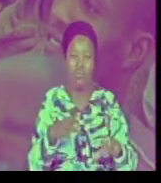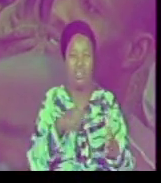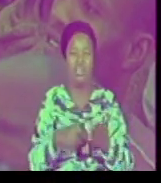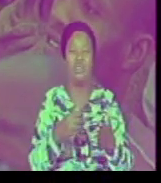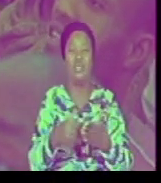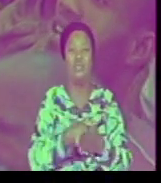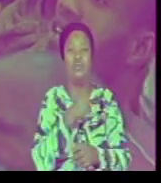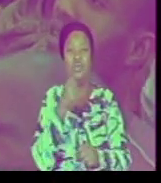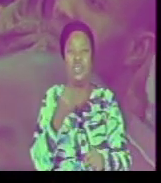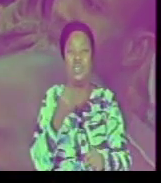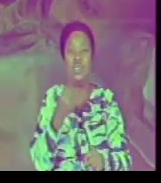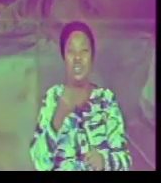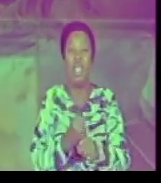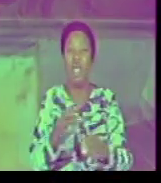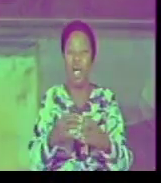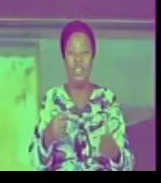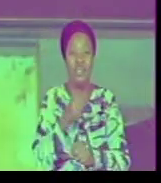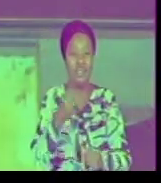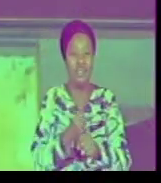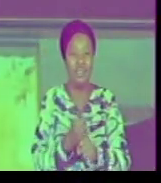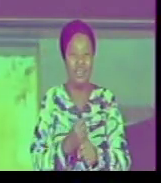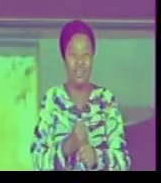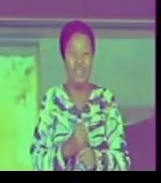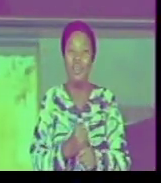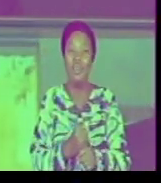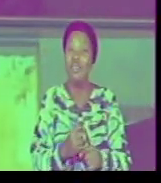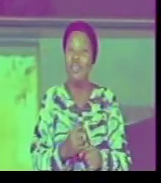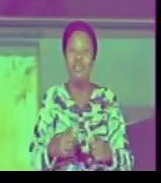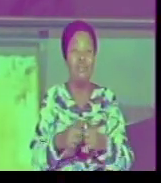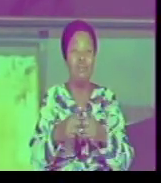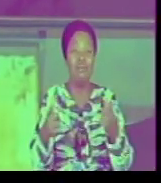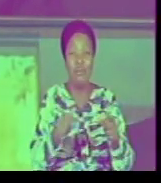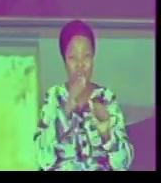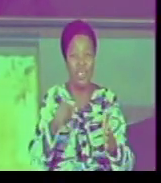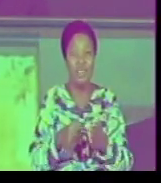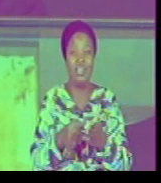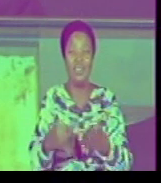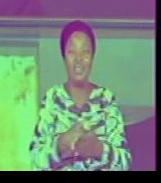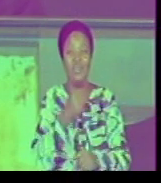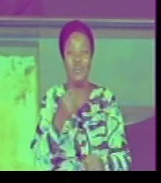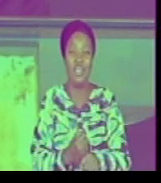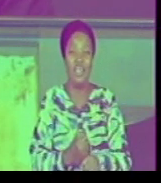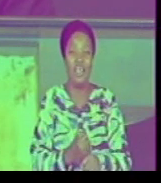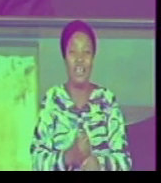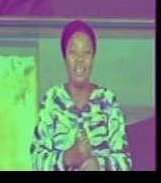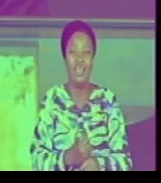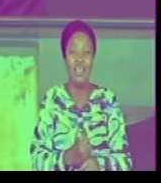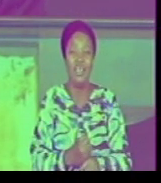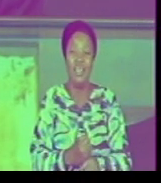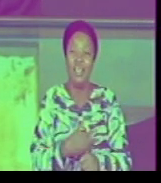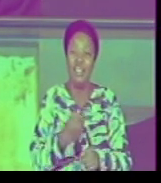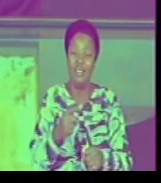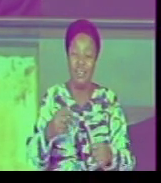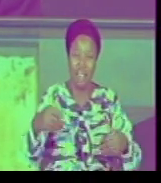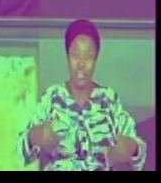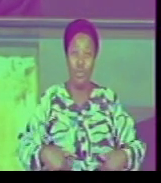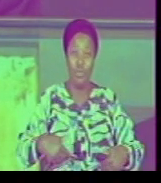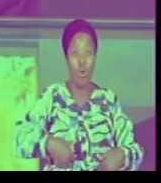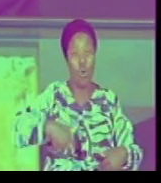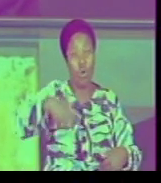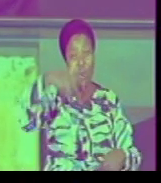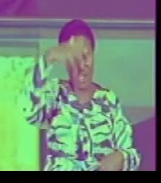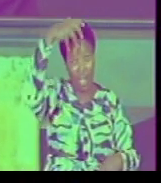Abundance this year. Surplus this year. The young lions do lack